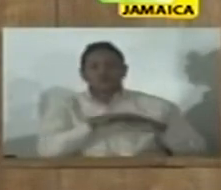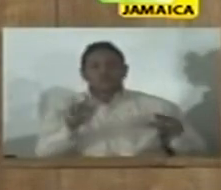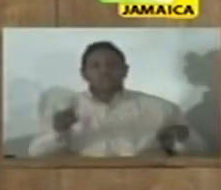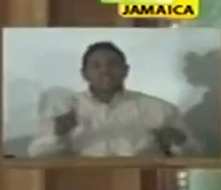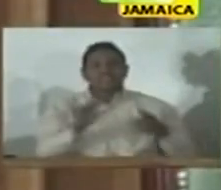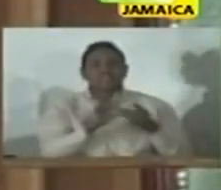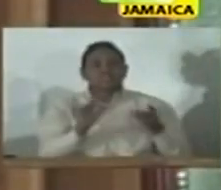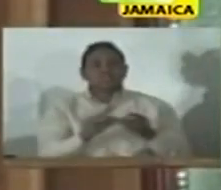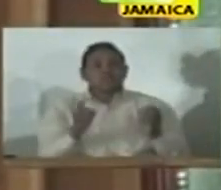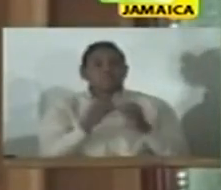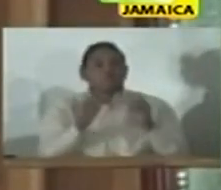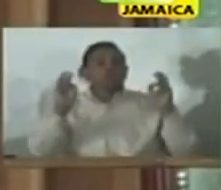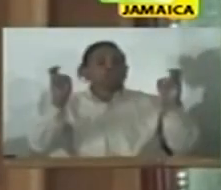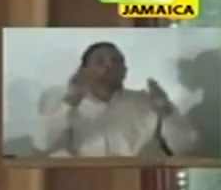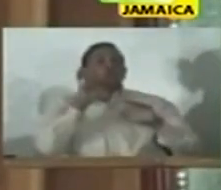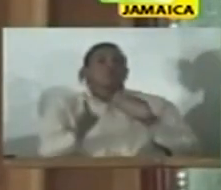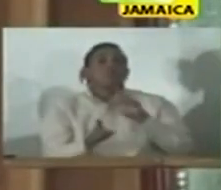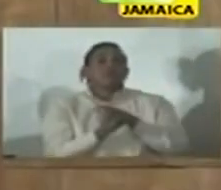out later on.